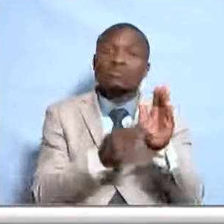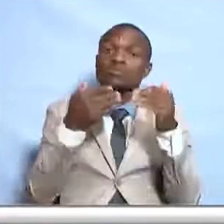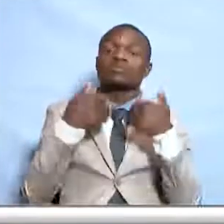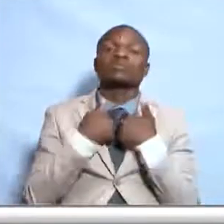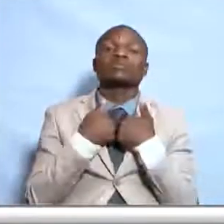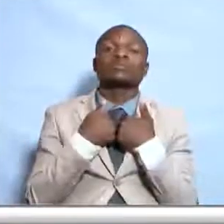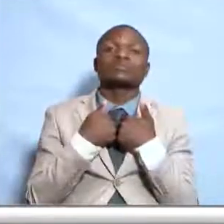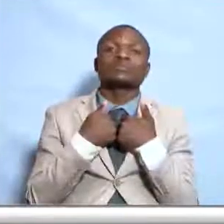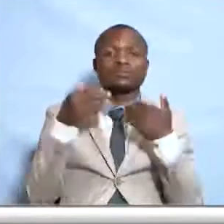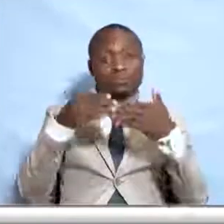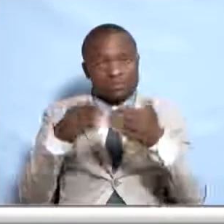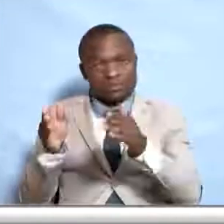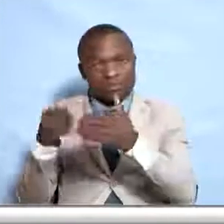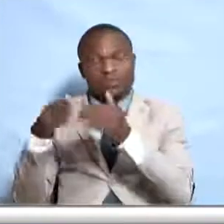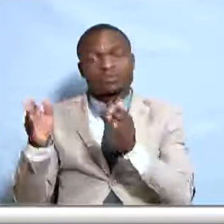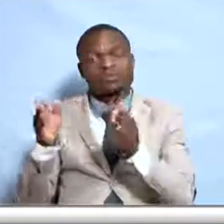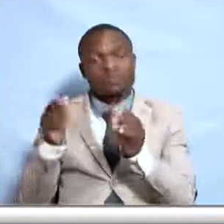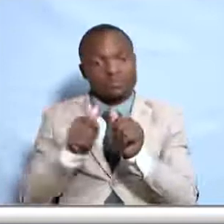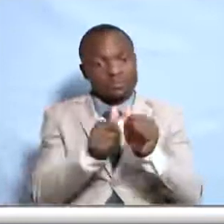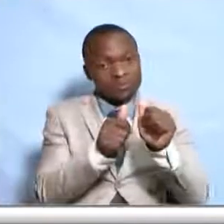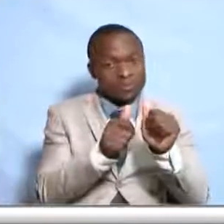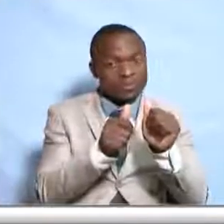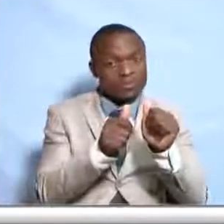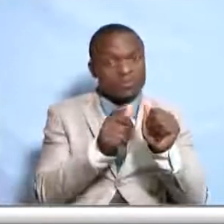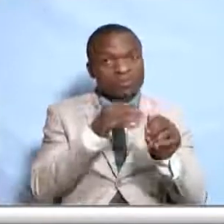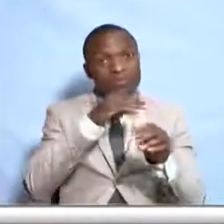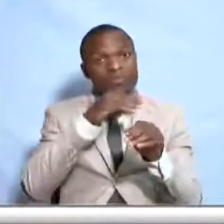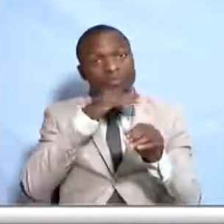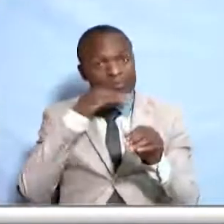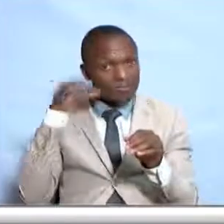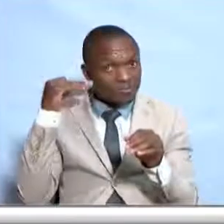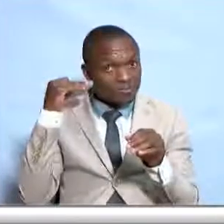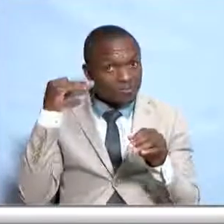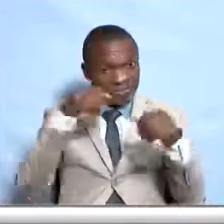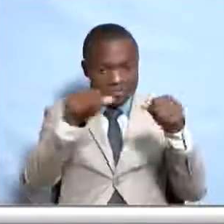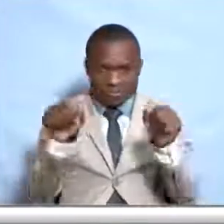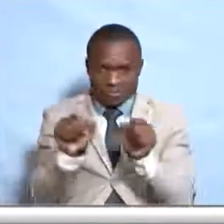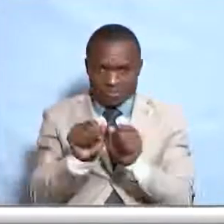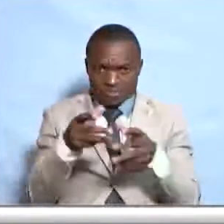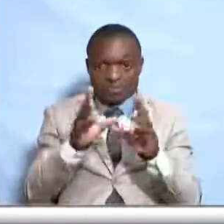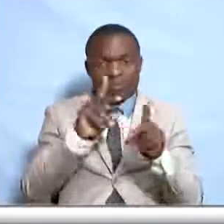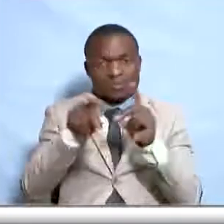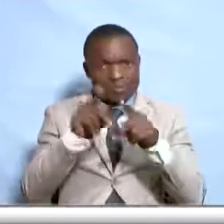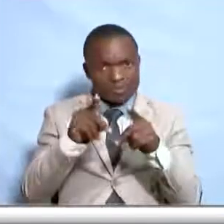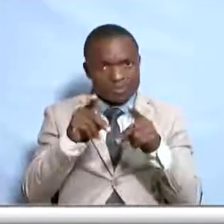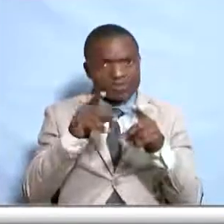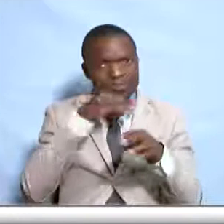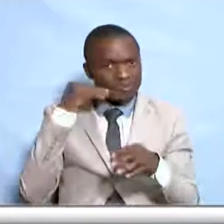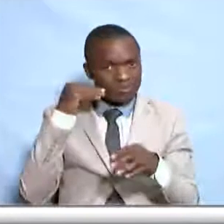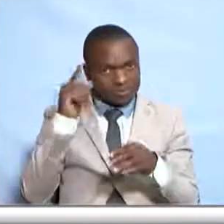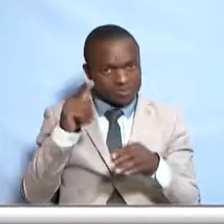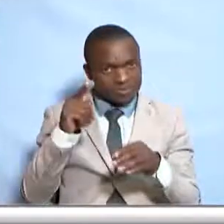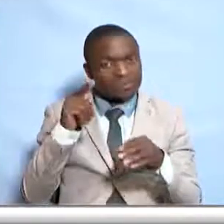have opened up the following farm blocks to allow our people to do farming. That's already a central government function at a local